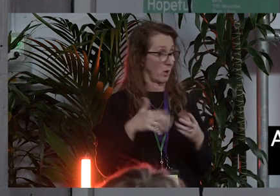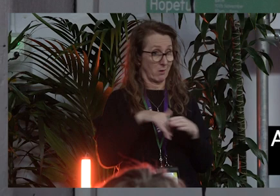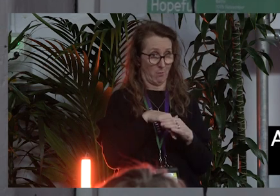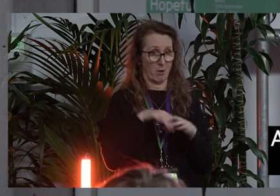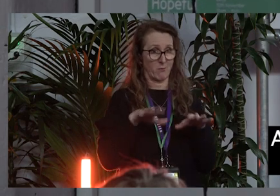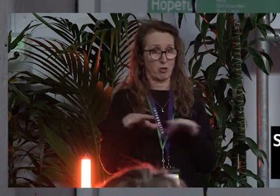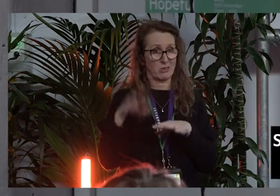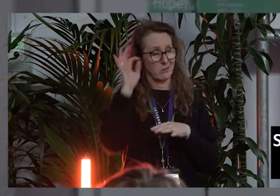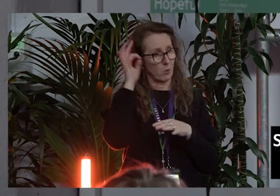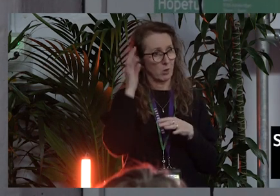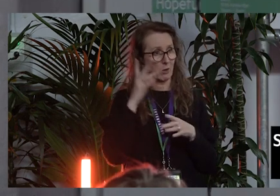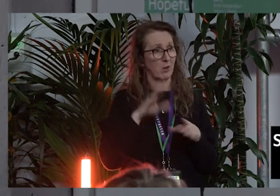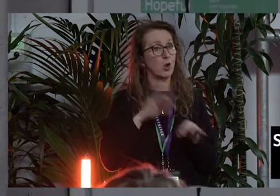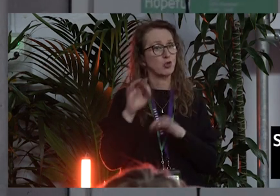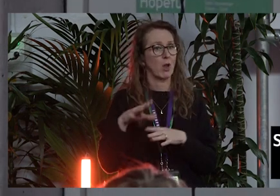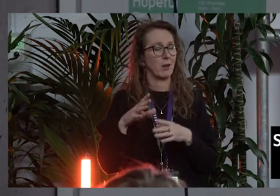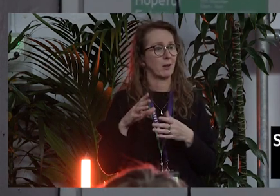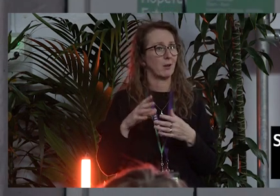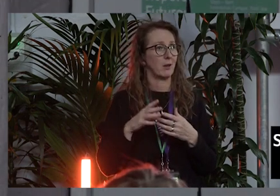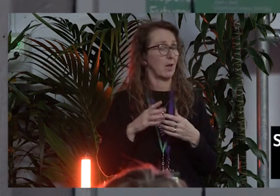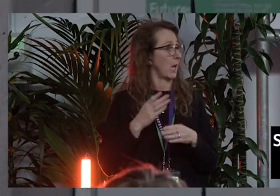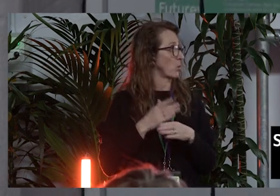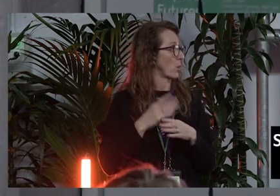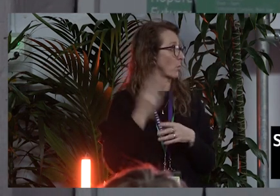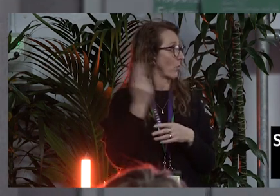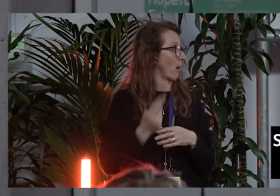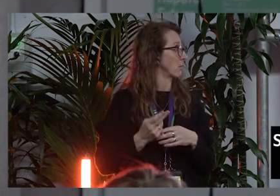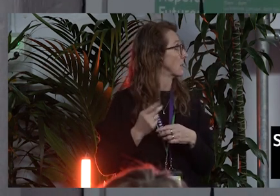Council Australian season, and we worked with an artist in